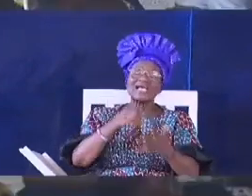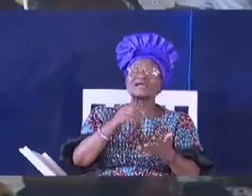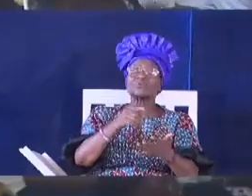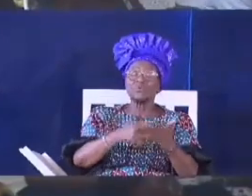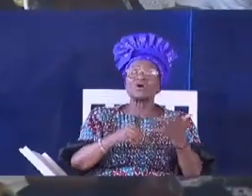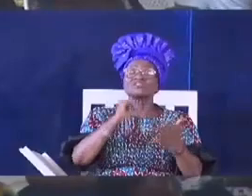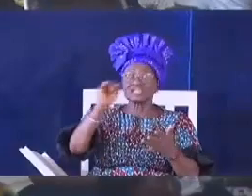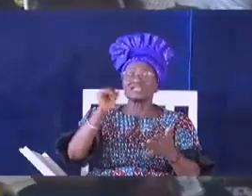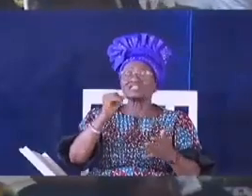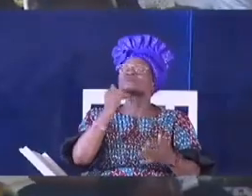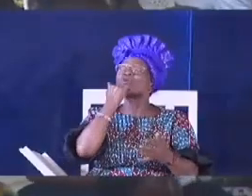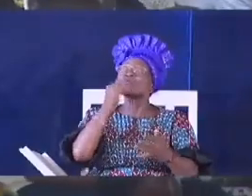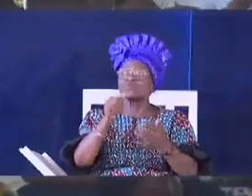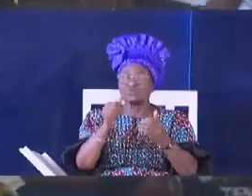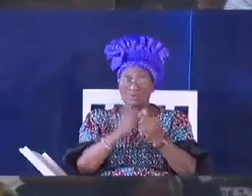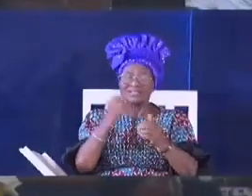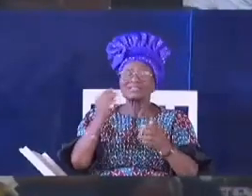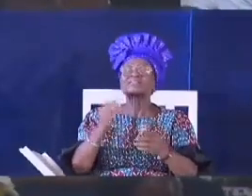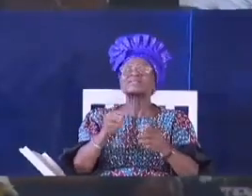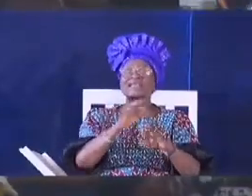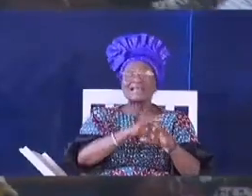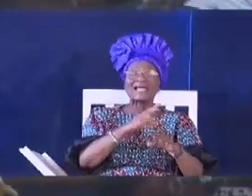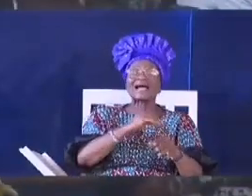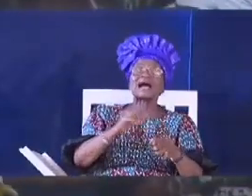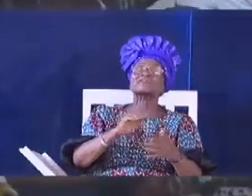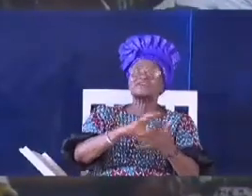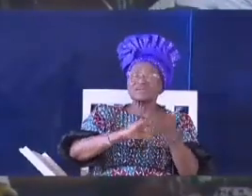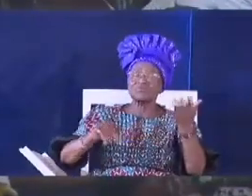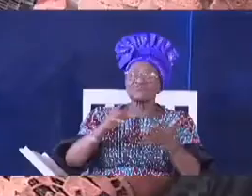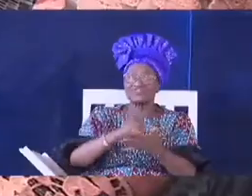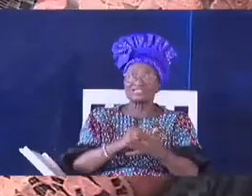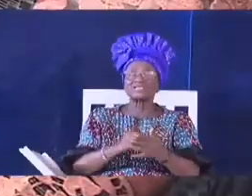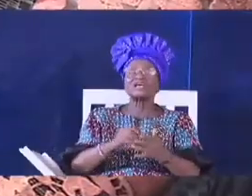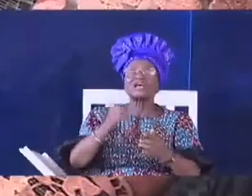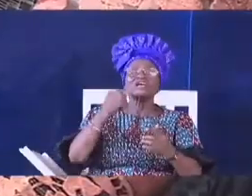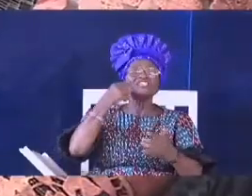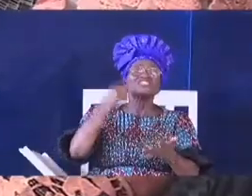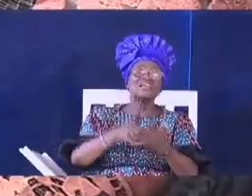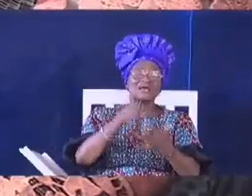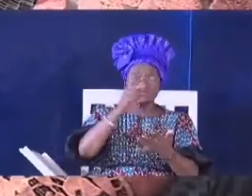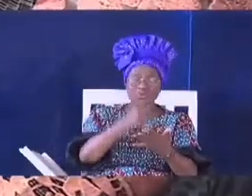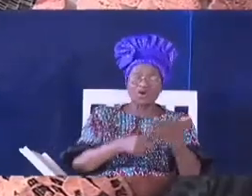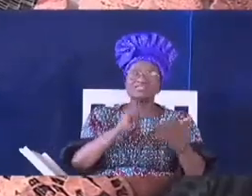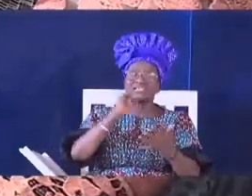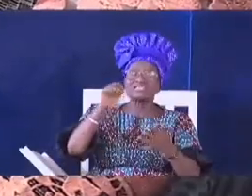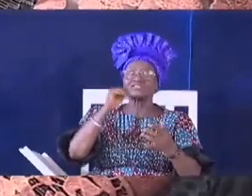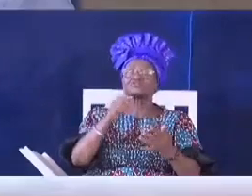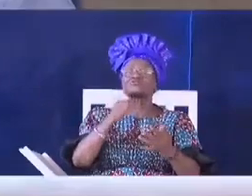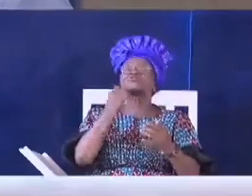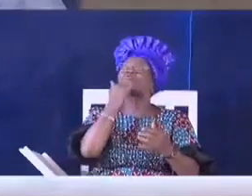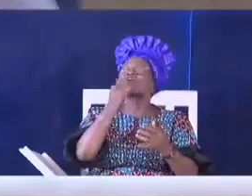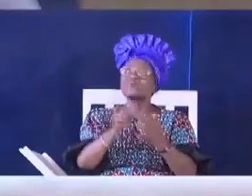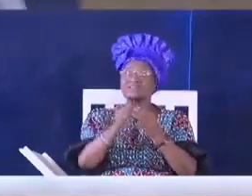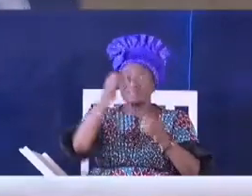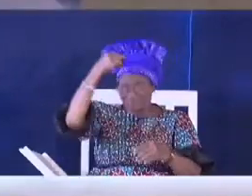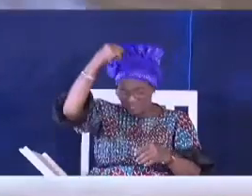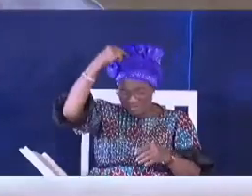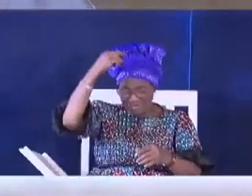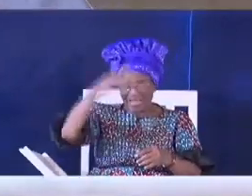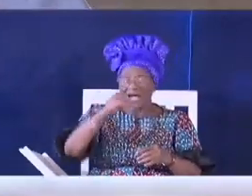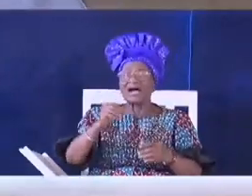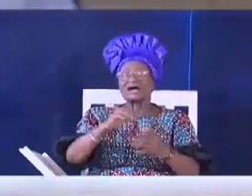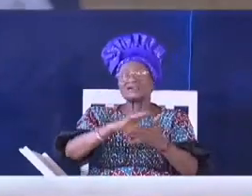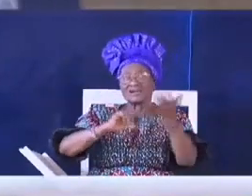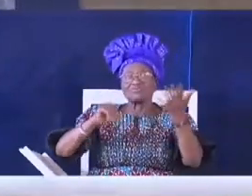it. Check what is wrong with the brain and remove it. Check what is wrong with the heart